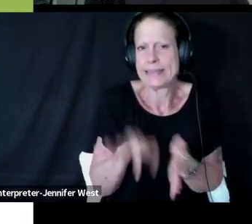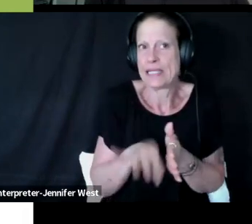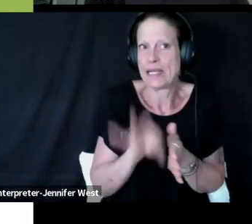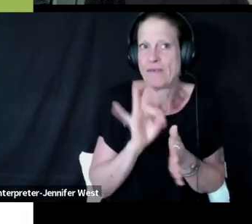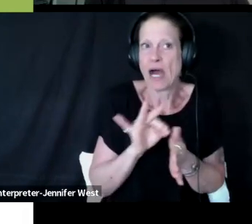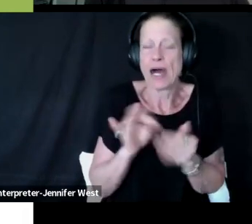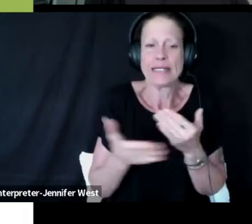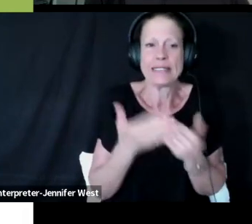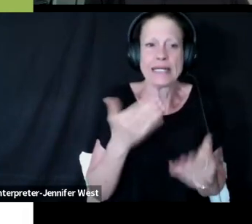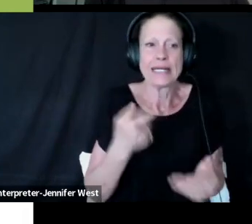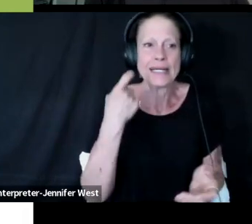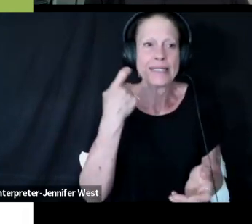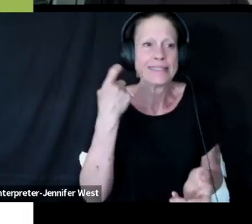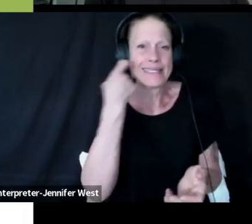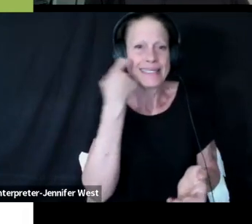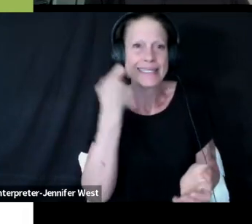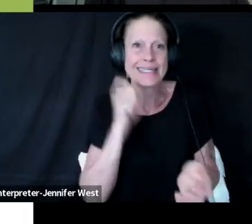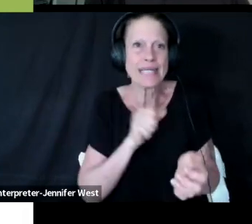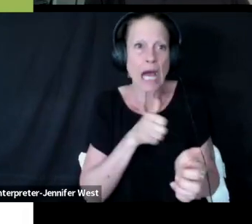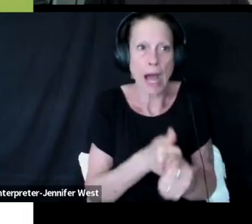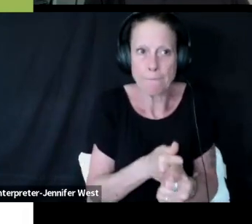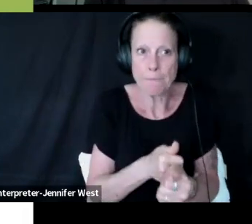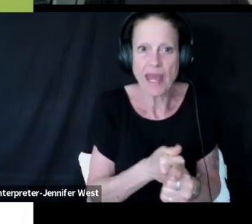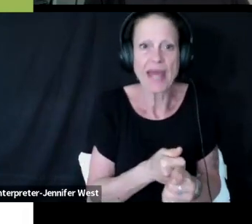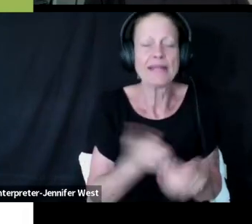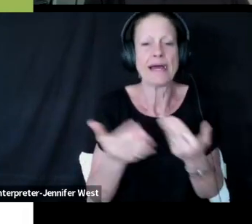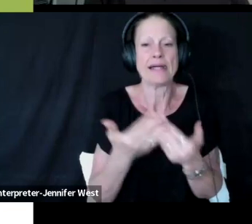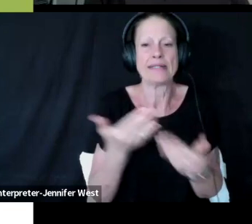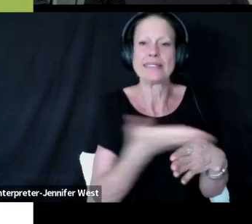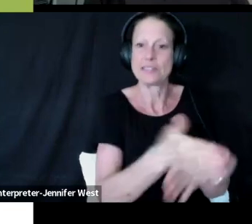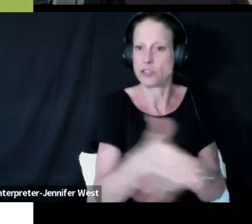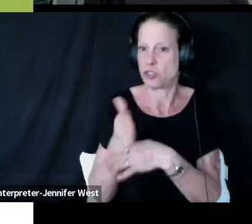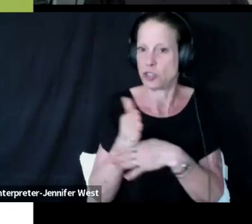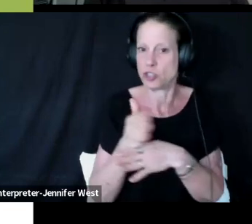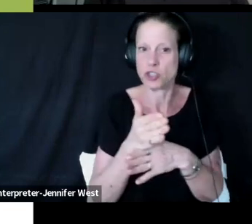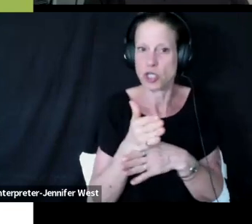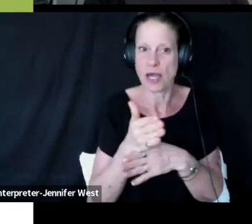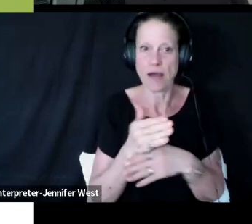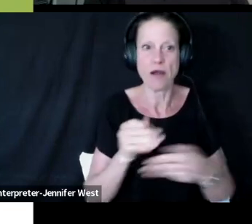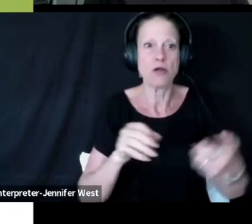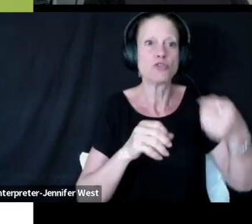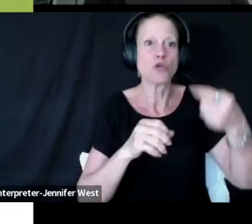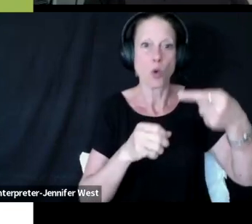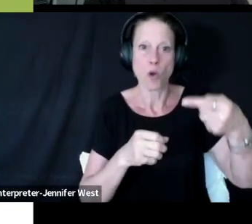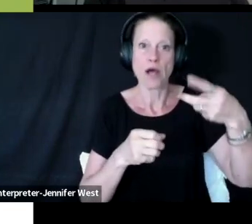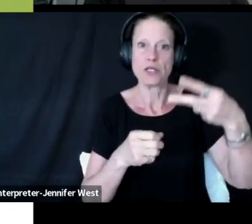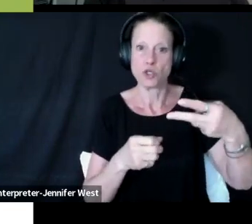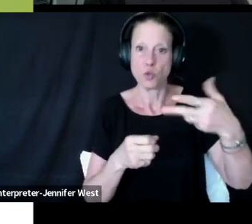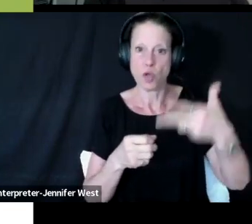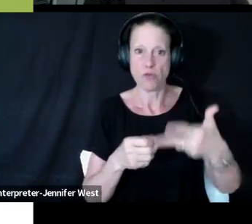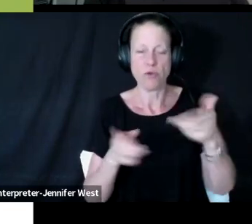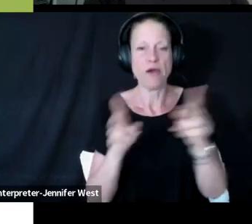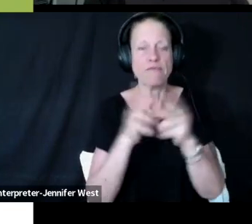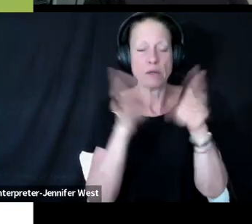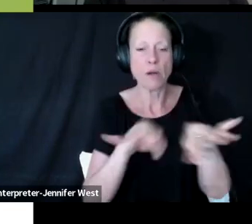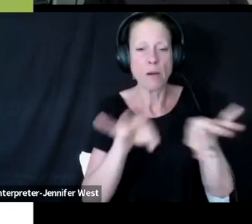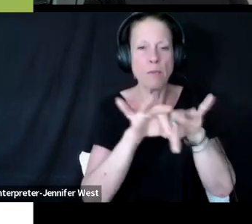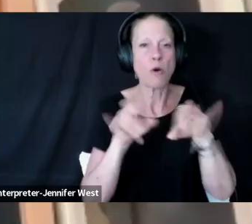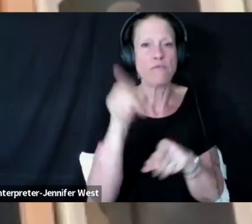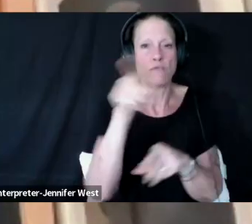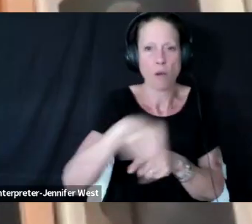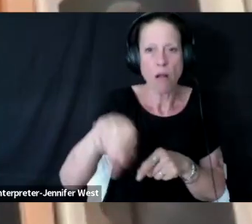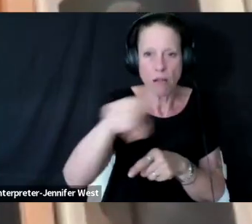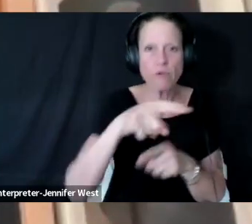update, and easy to share? And you can actually pull off this, and we'll come back to that last page